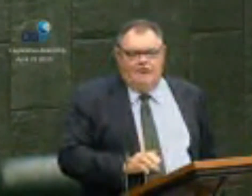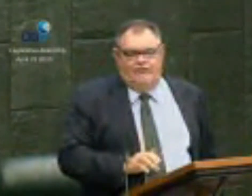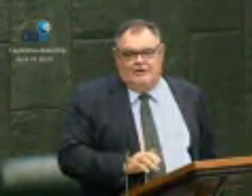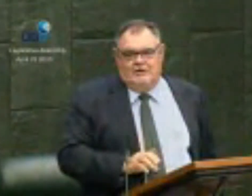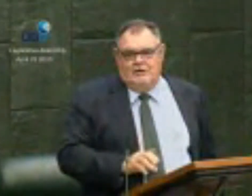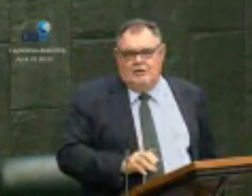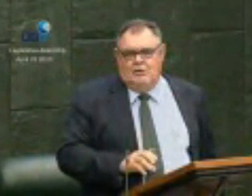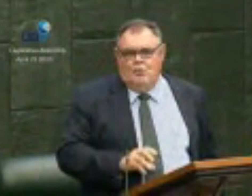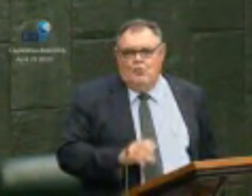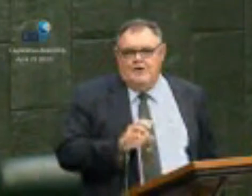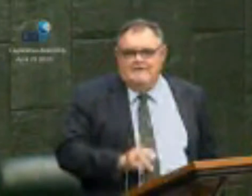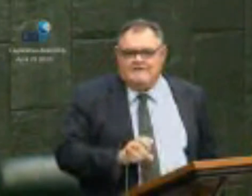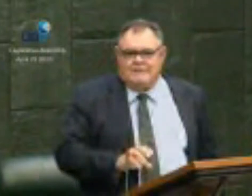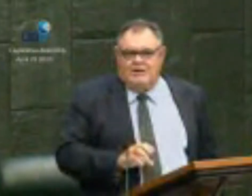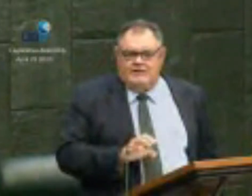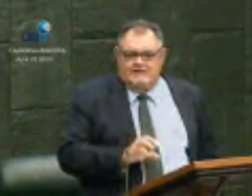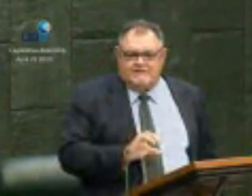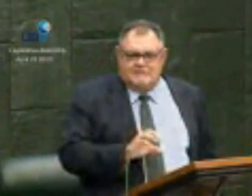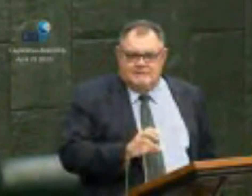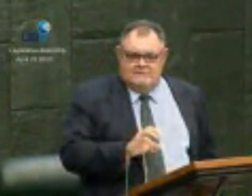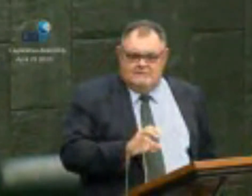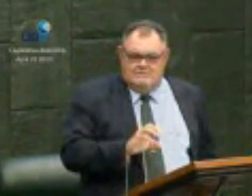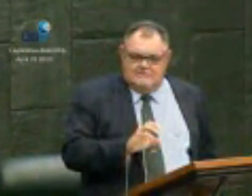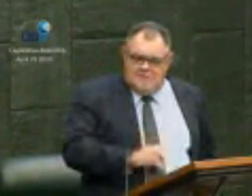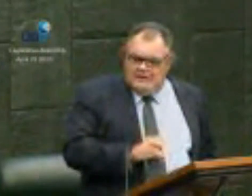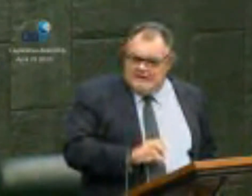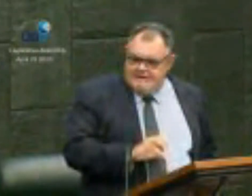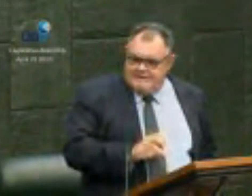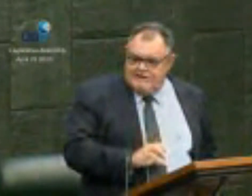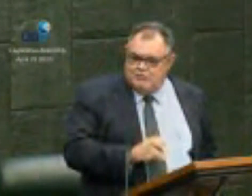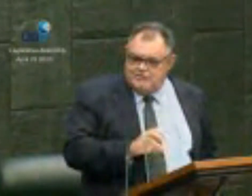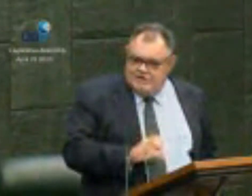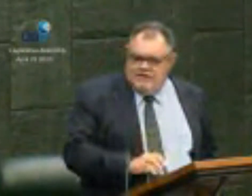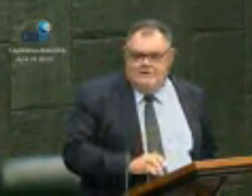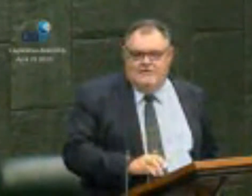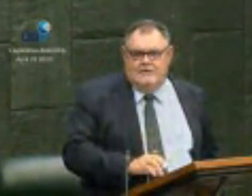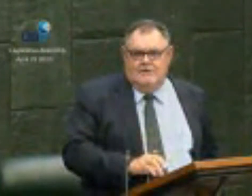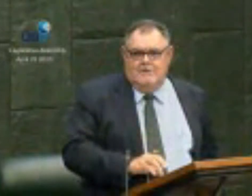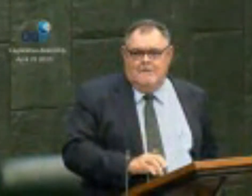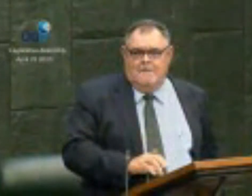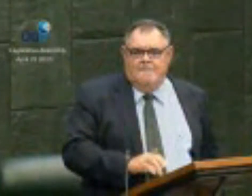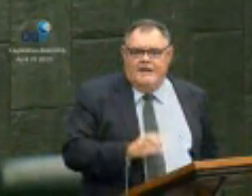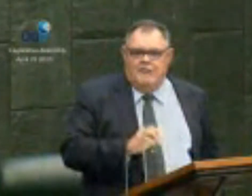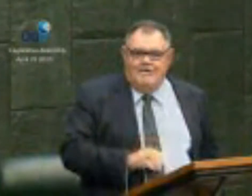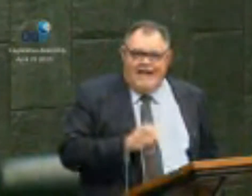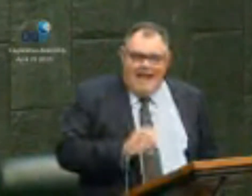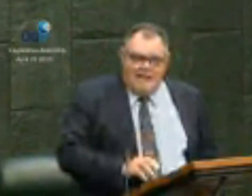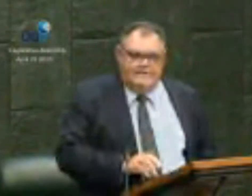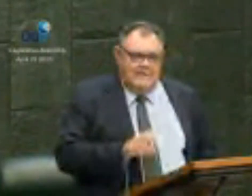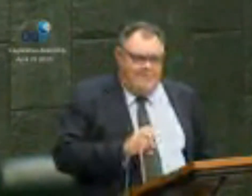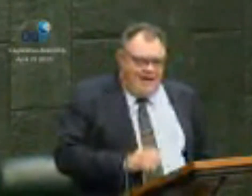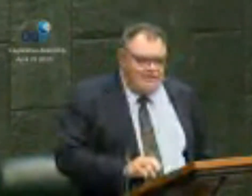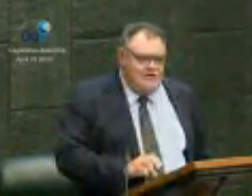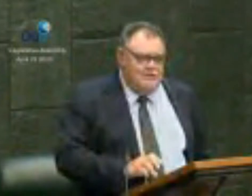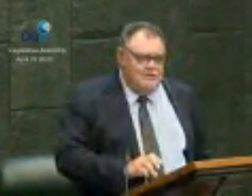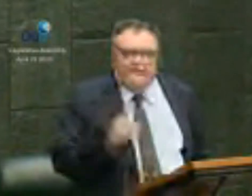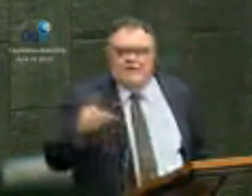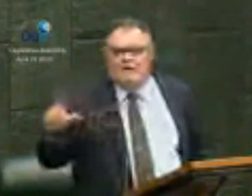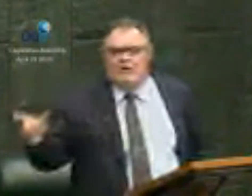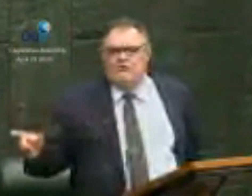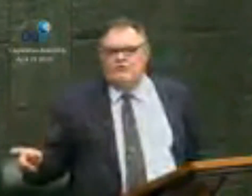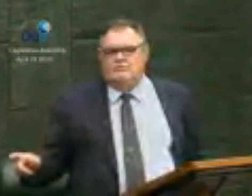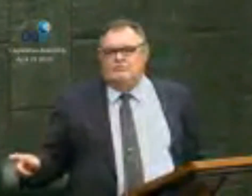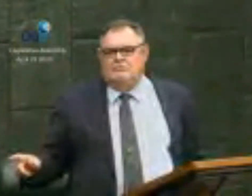this similar kinds of things was done that it really helped the pensioner in the long run.